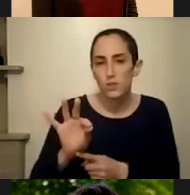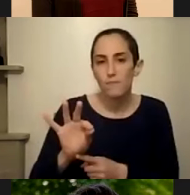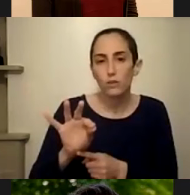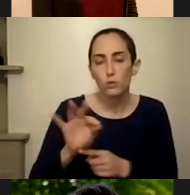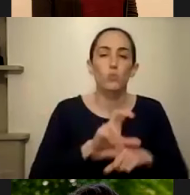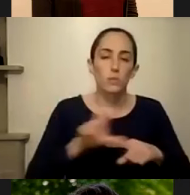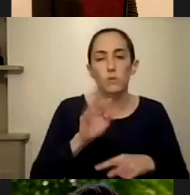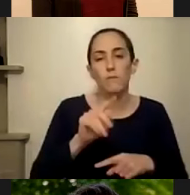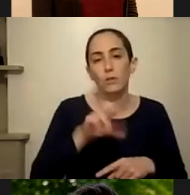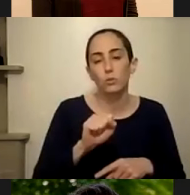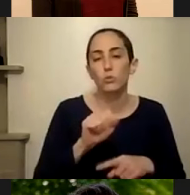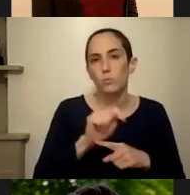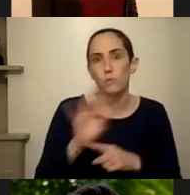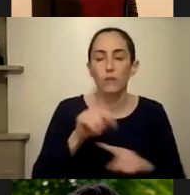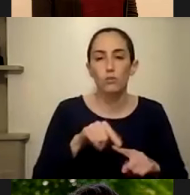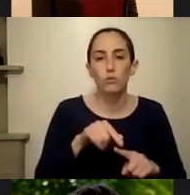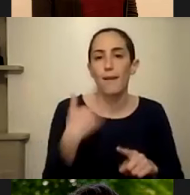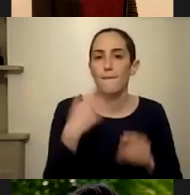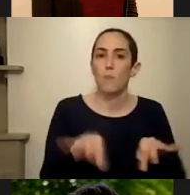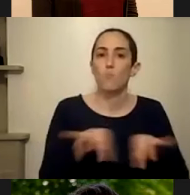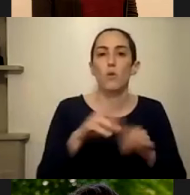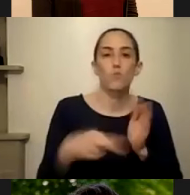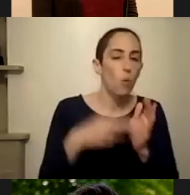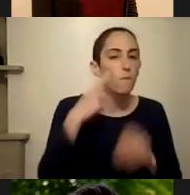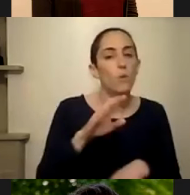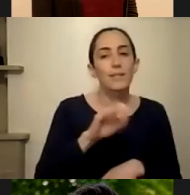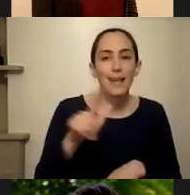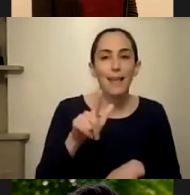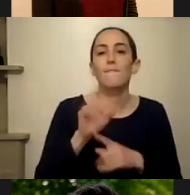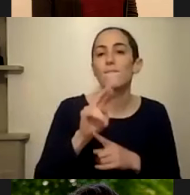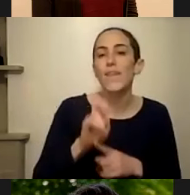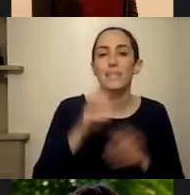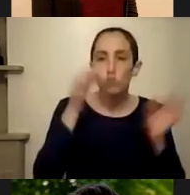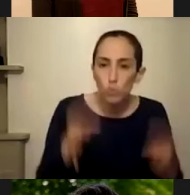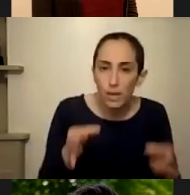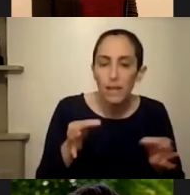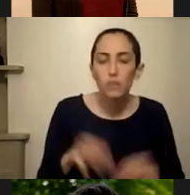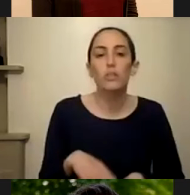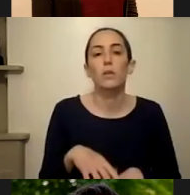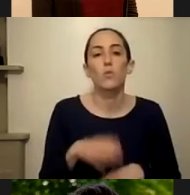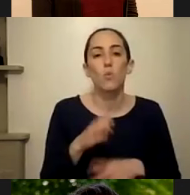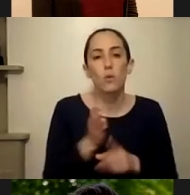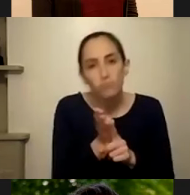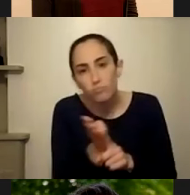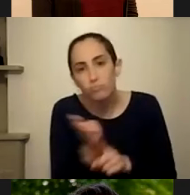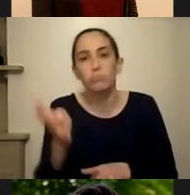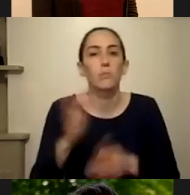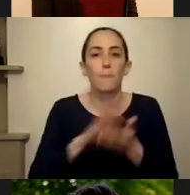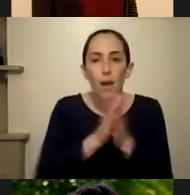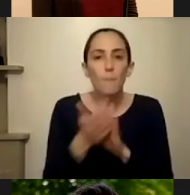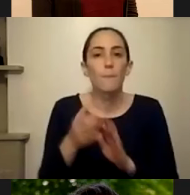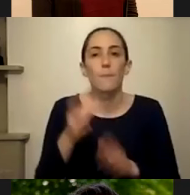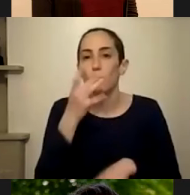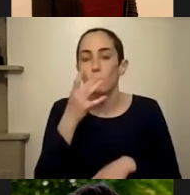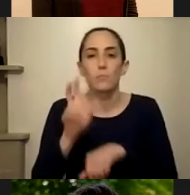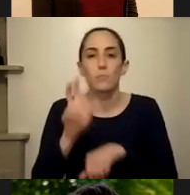role for the cell fate determination or differentiation of photoreceptor cells from retinal progenitor cells. And there